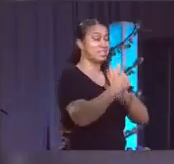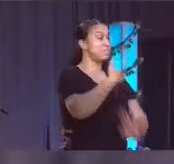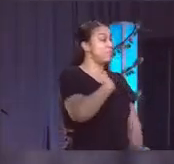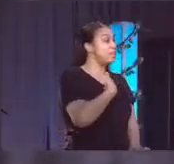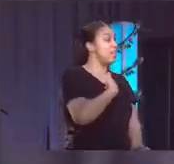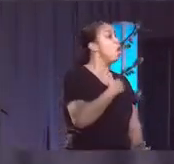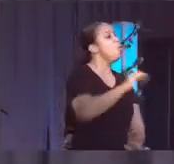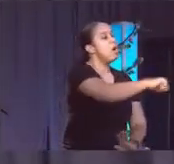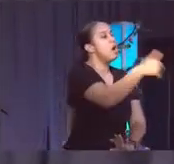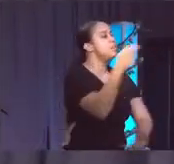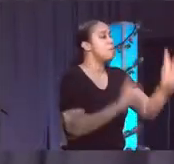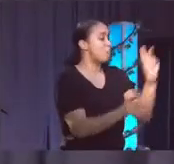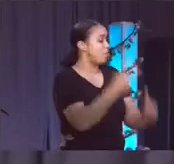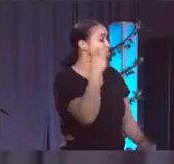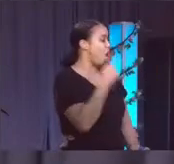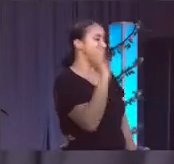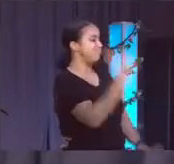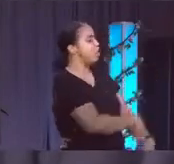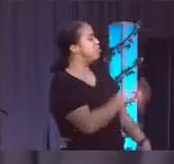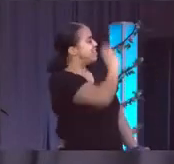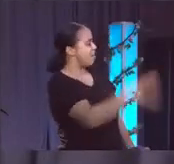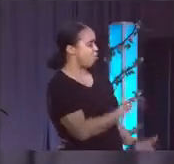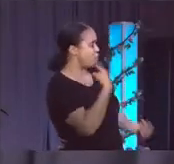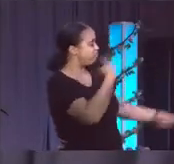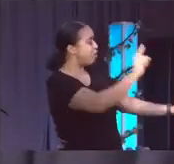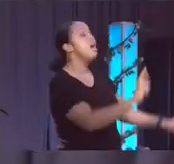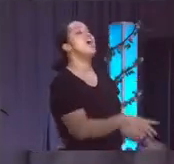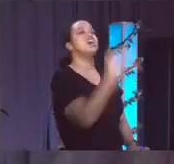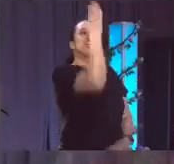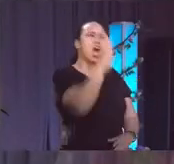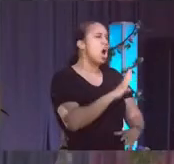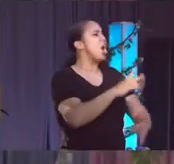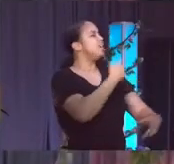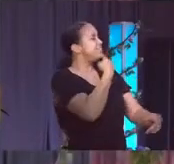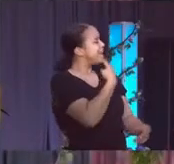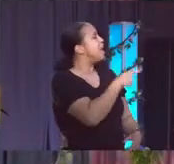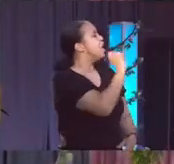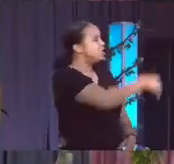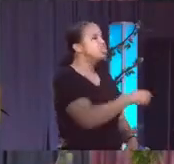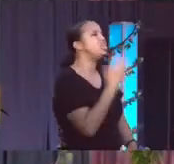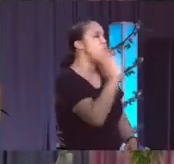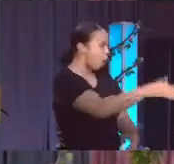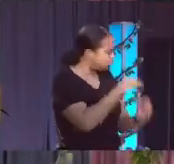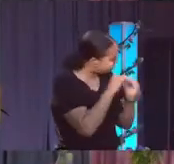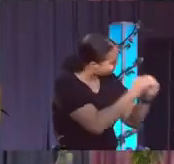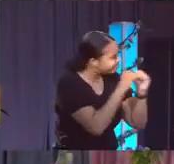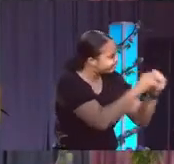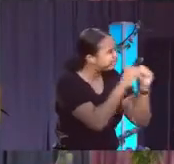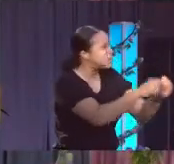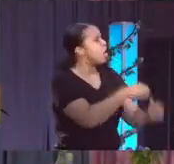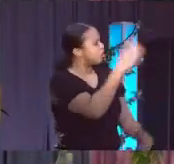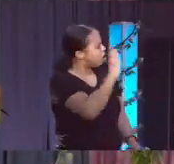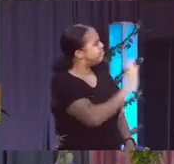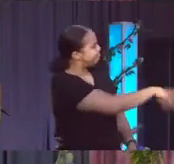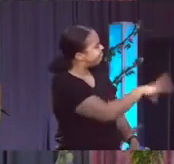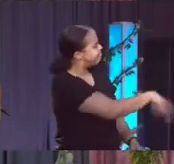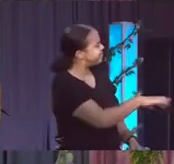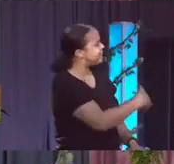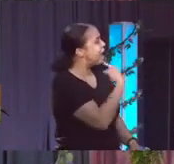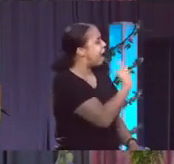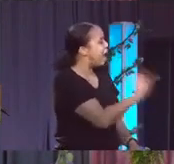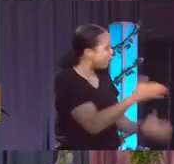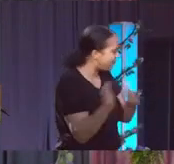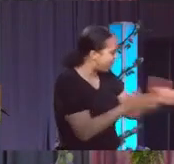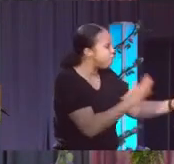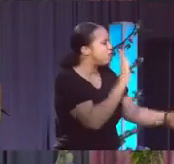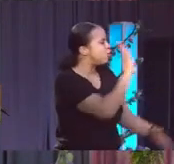when everybody else counted me out, God kept counting me in. God kept saying, keep going, boy. Keep going. I got a plan for your